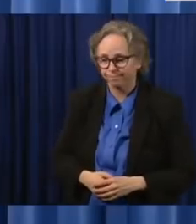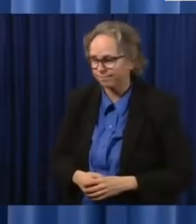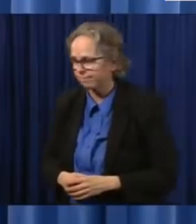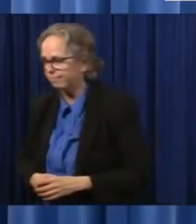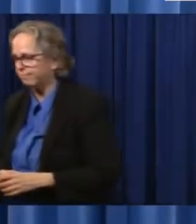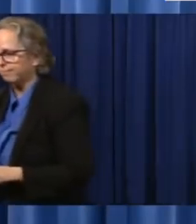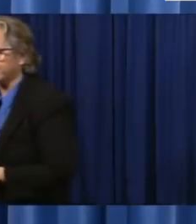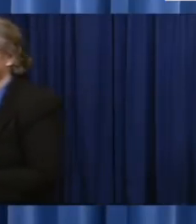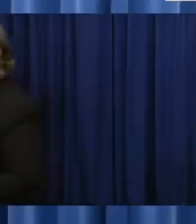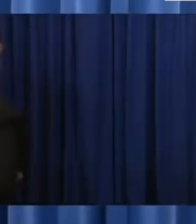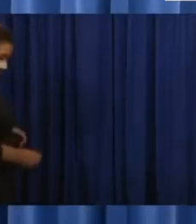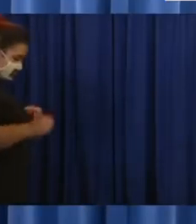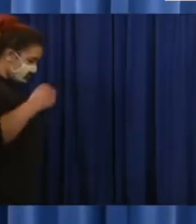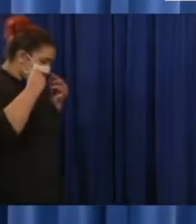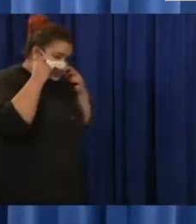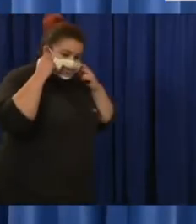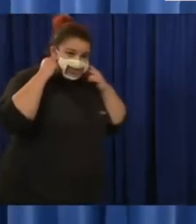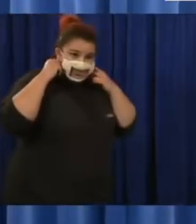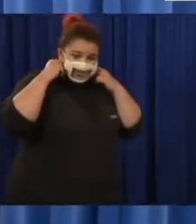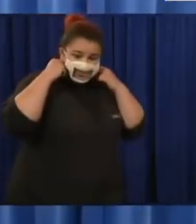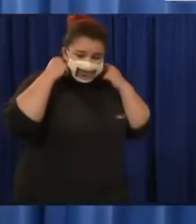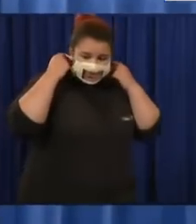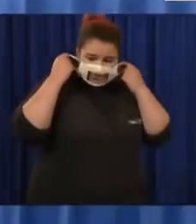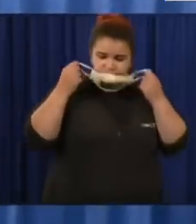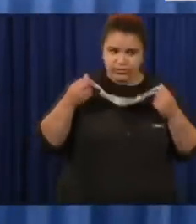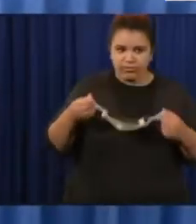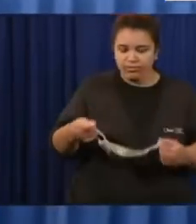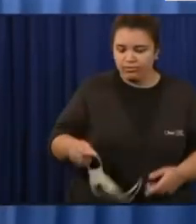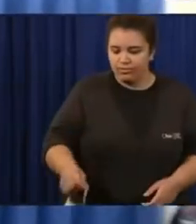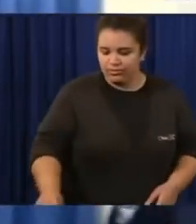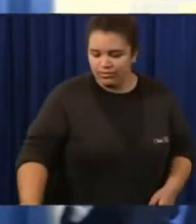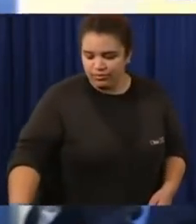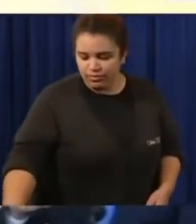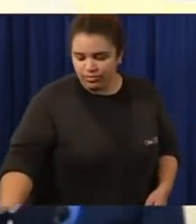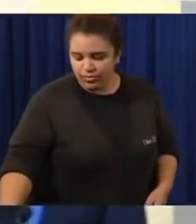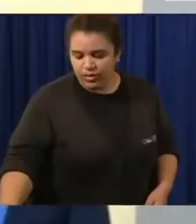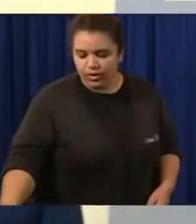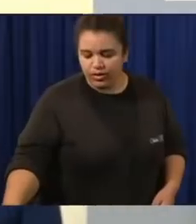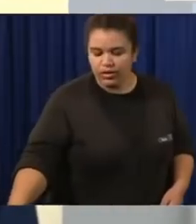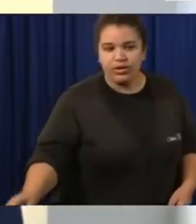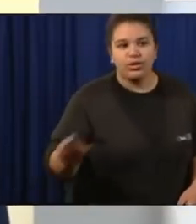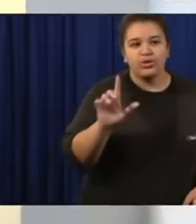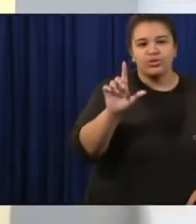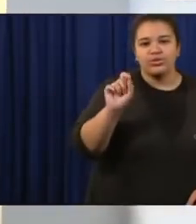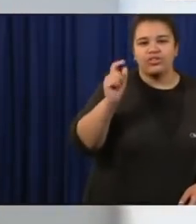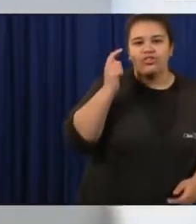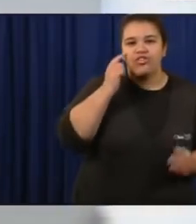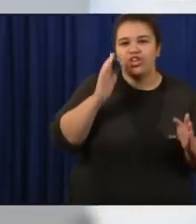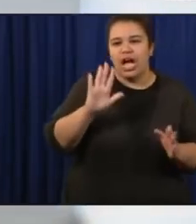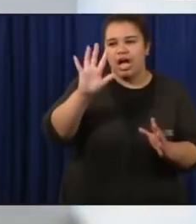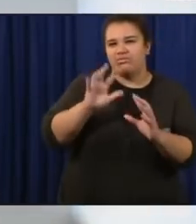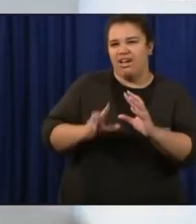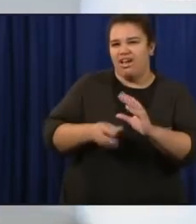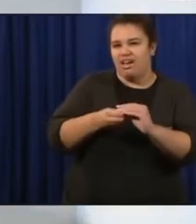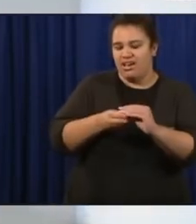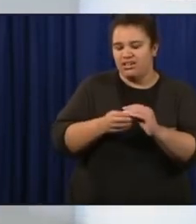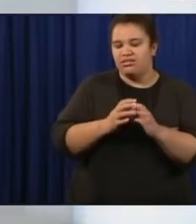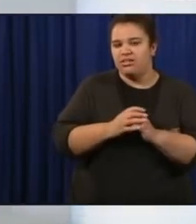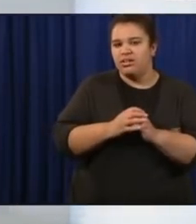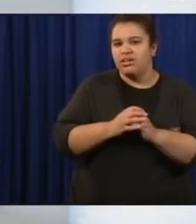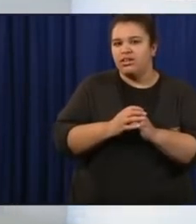Yeah. Can I add to that understand that the